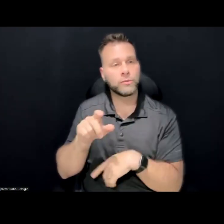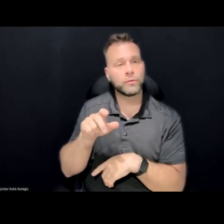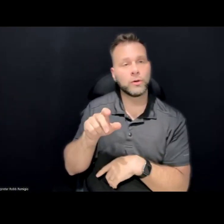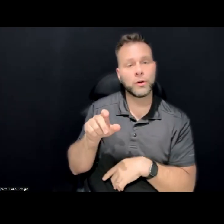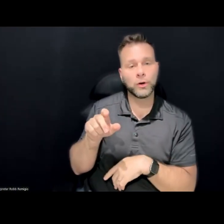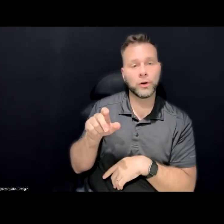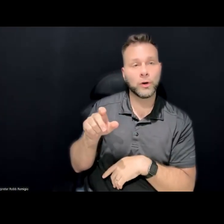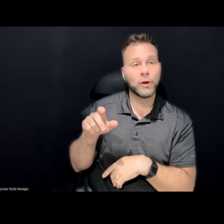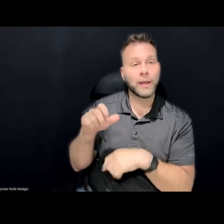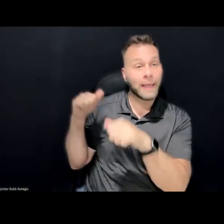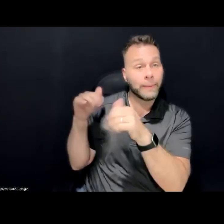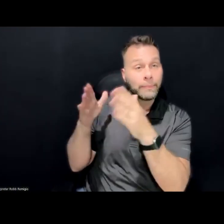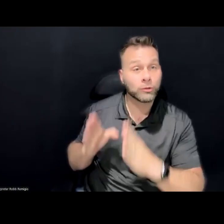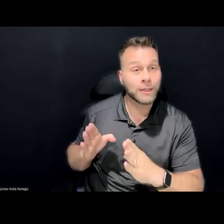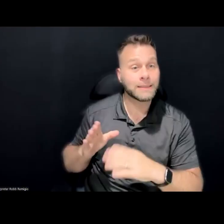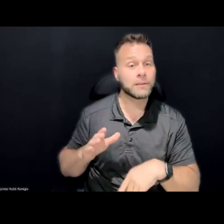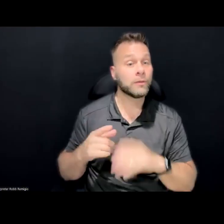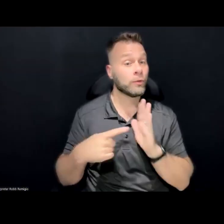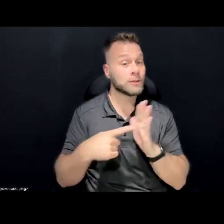example,